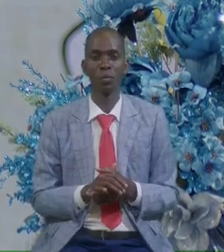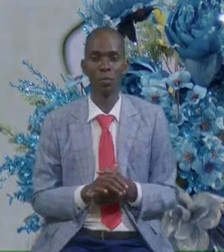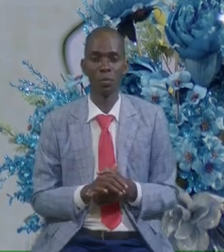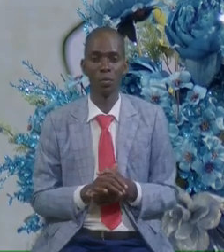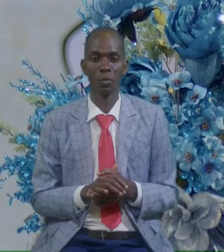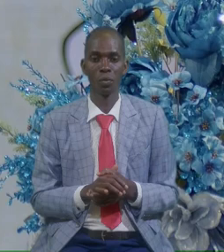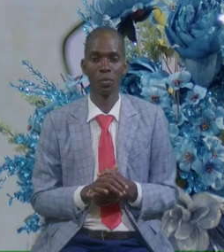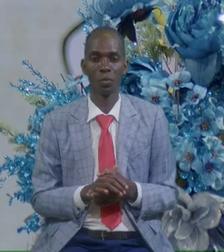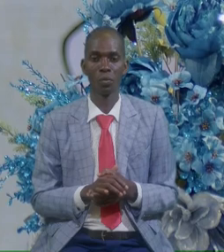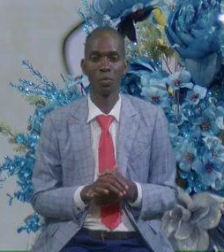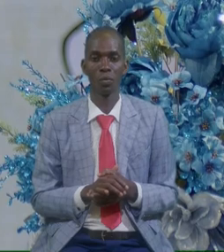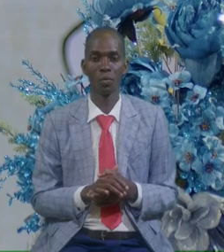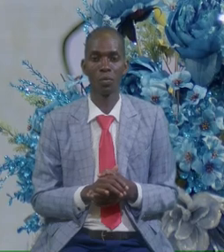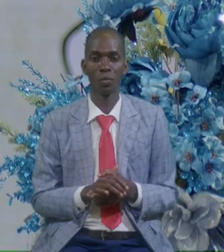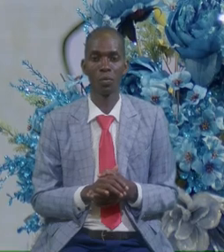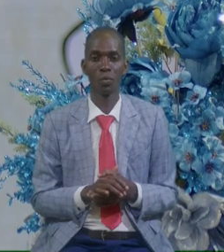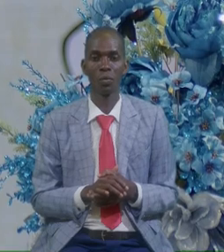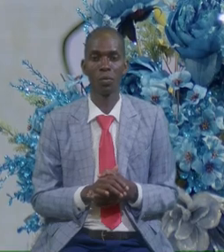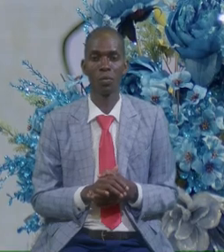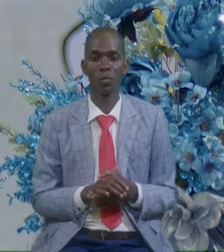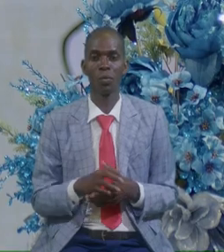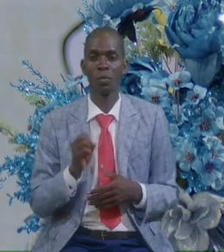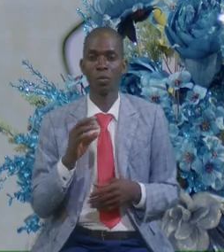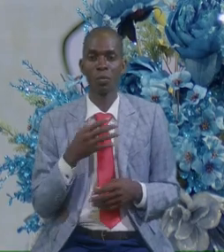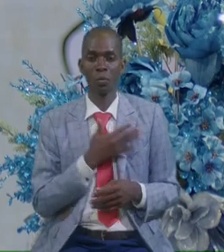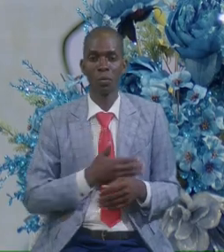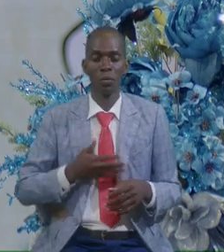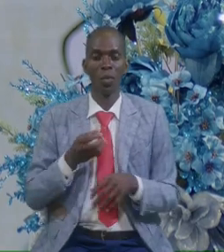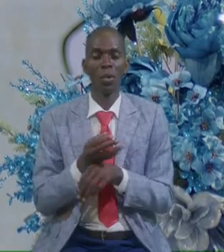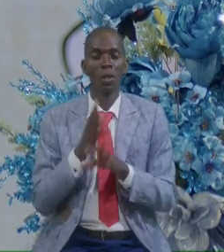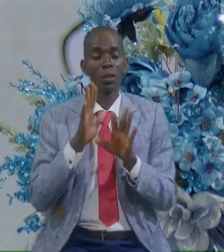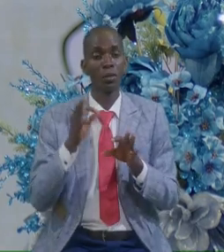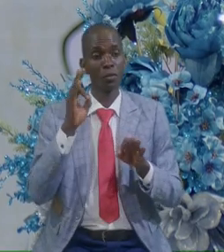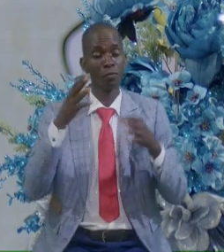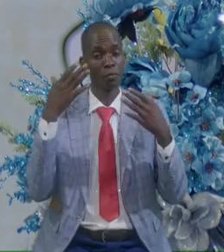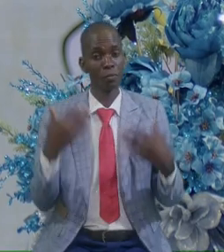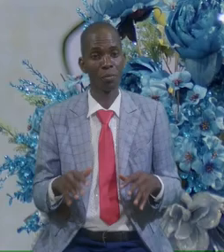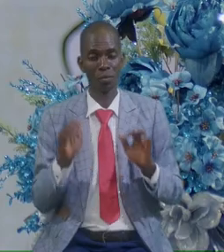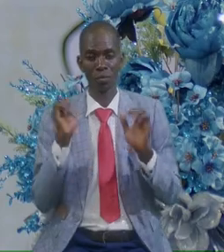Alpha location. So please, the counselors, if you are true, can you signify?